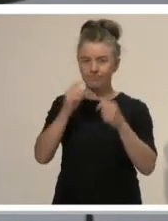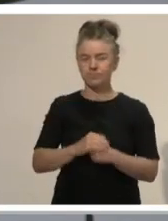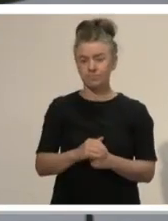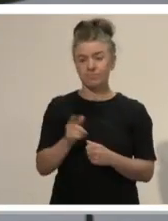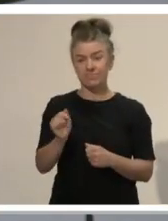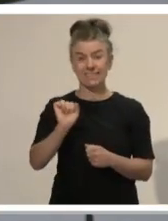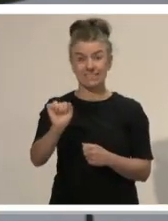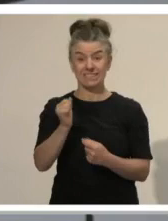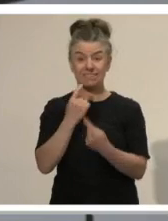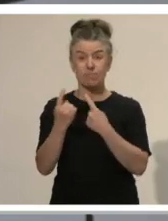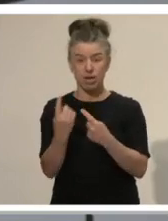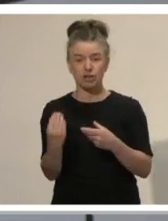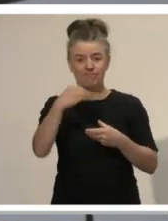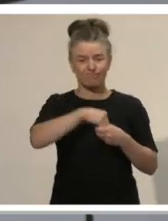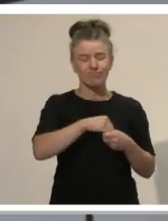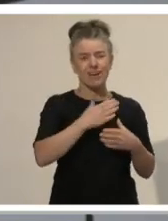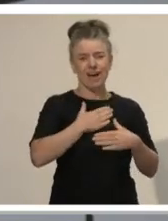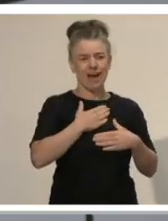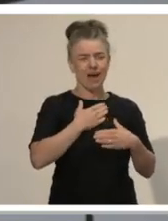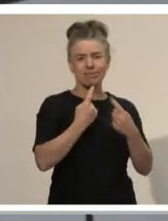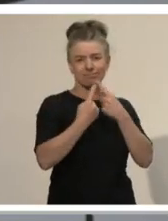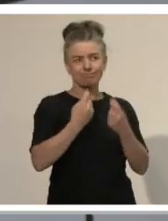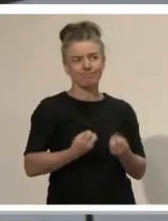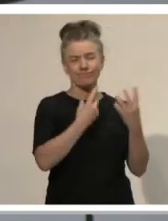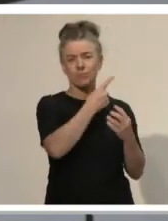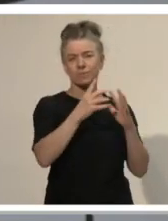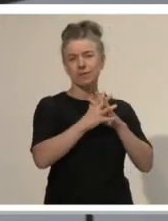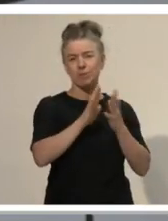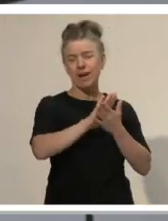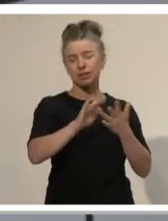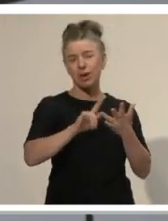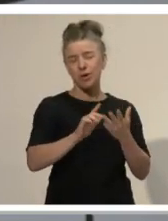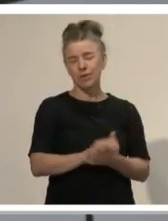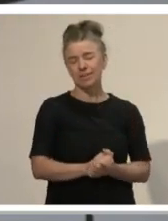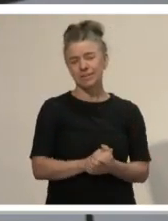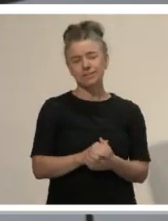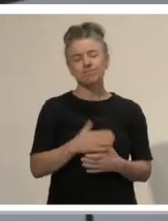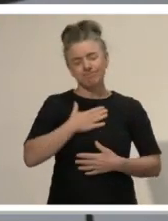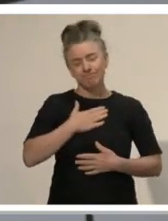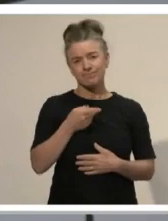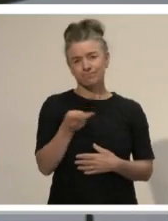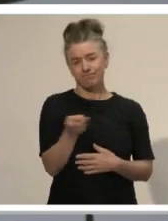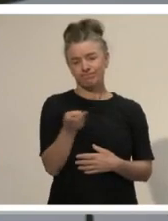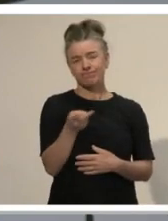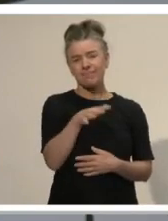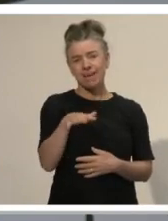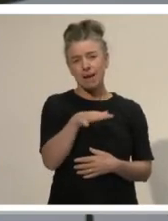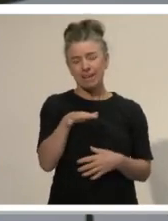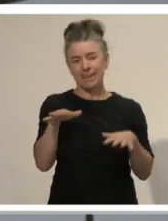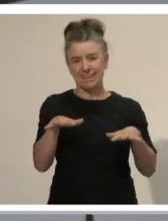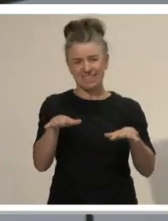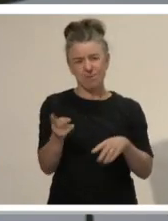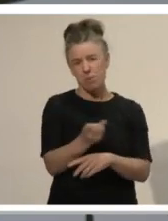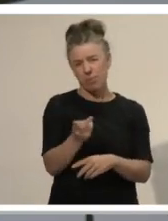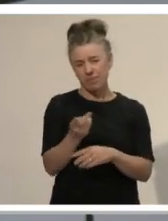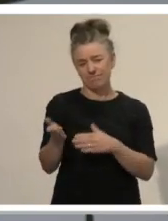statistics, including our mortality statistics. My sympathies go out to the families of both of these people, and once again